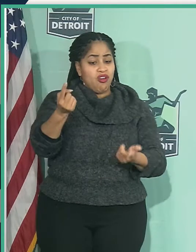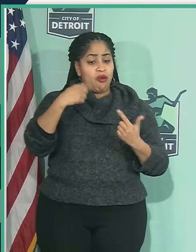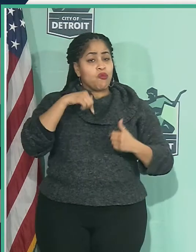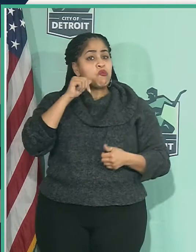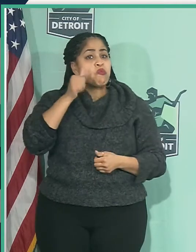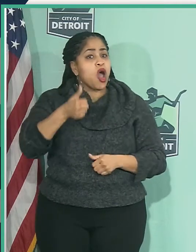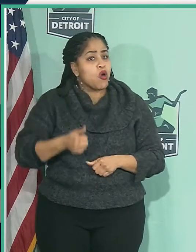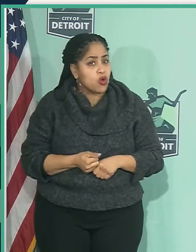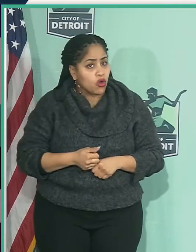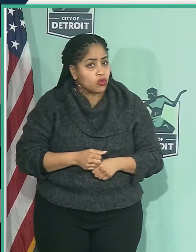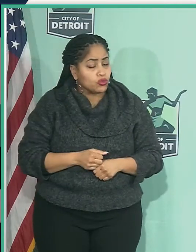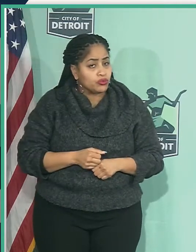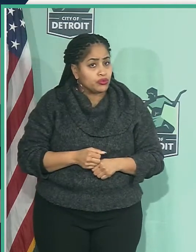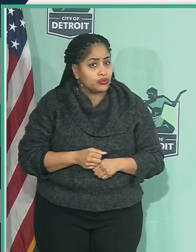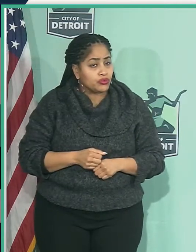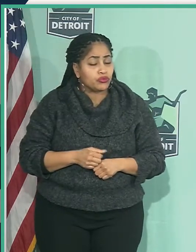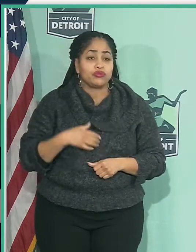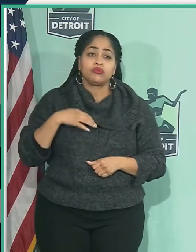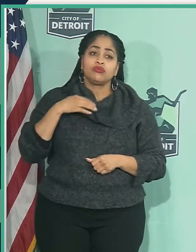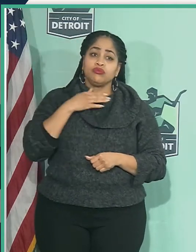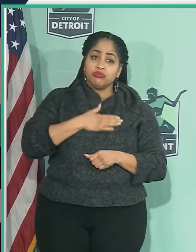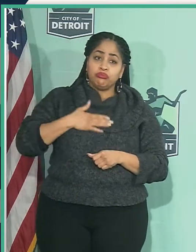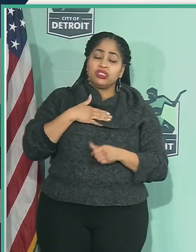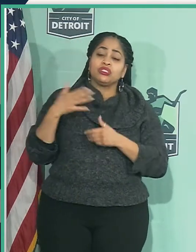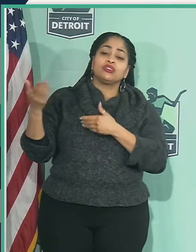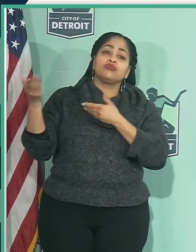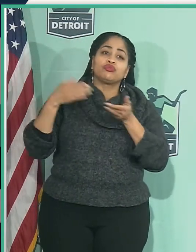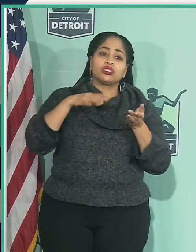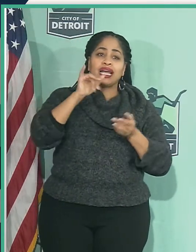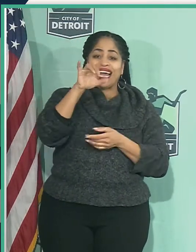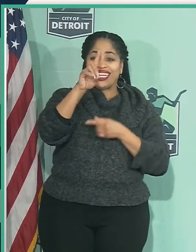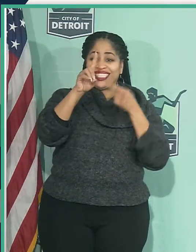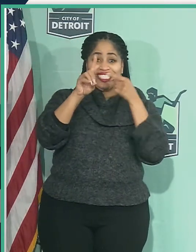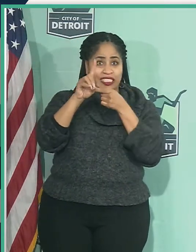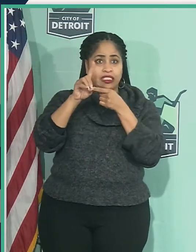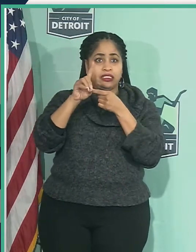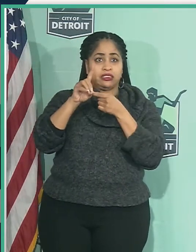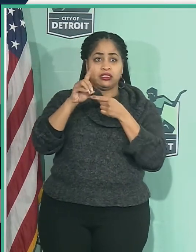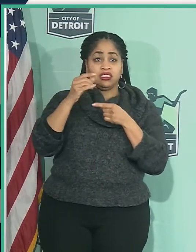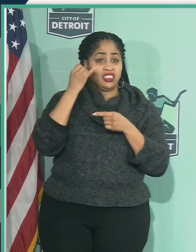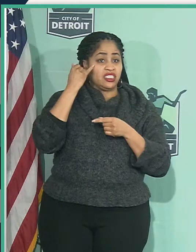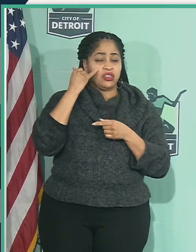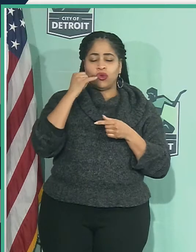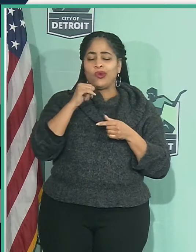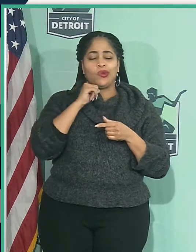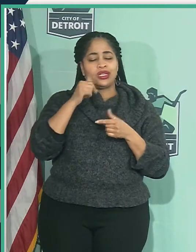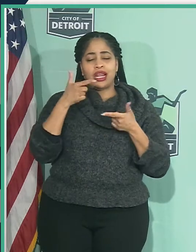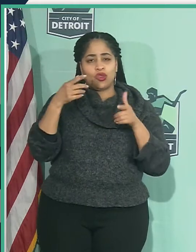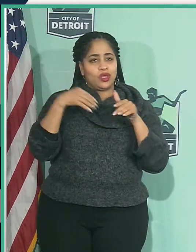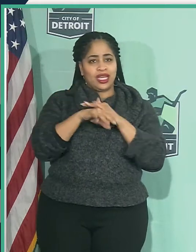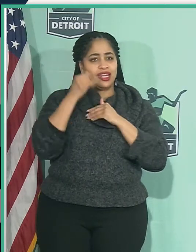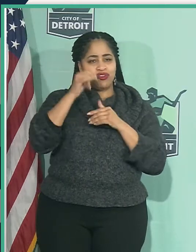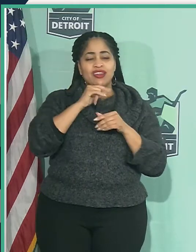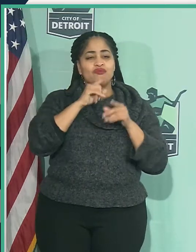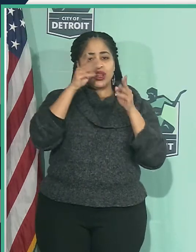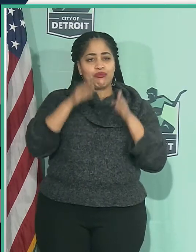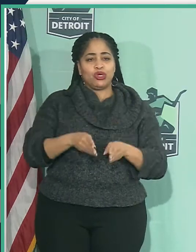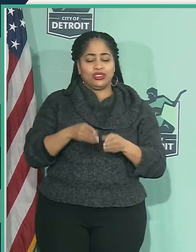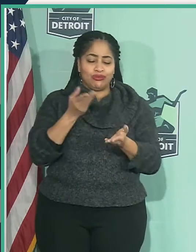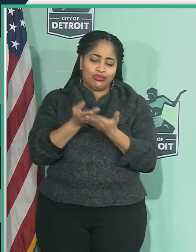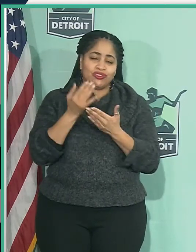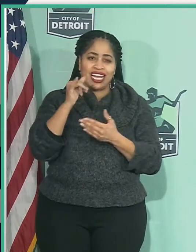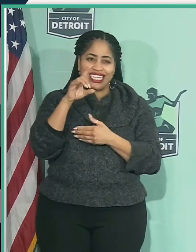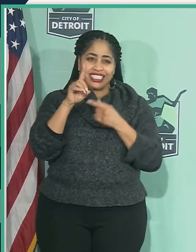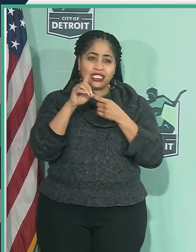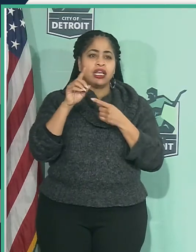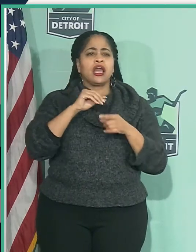tomorrow, please bring with you your ID. We won't let you in if you aren't really the person who booked. Second, when you get there, we're going to